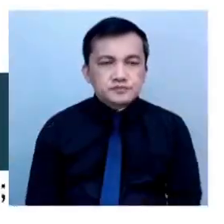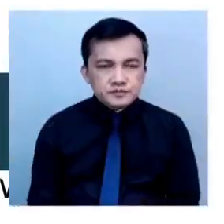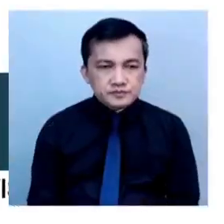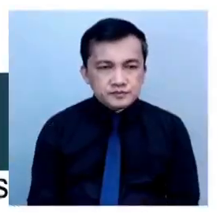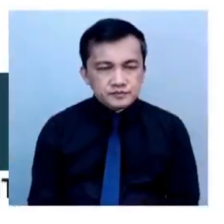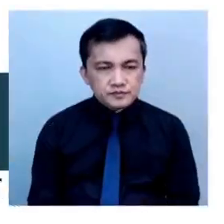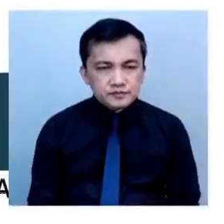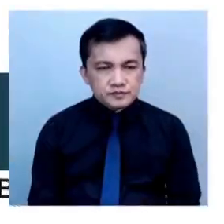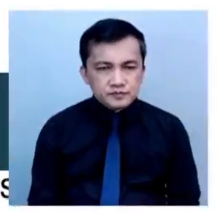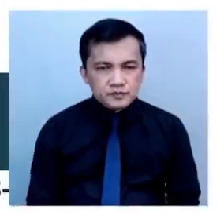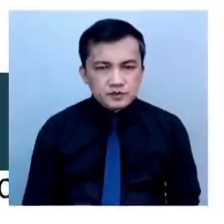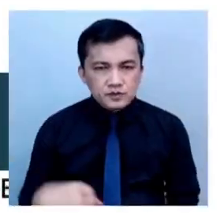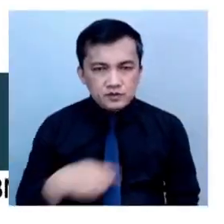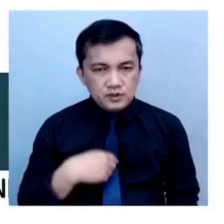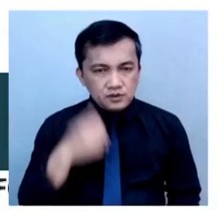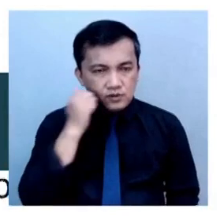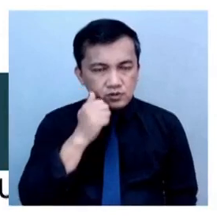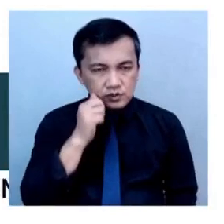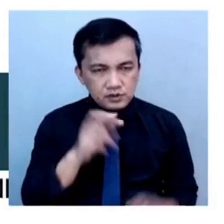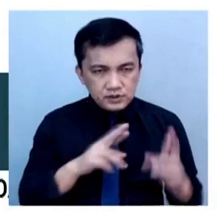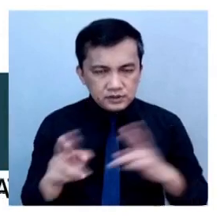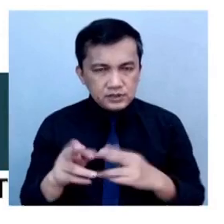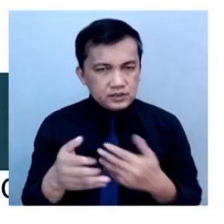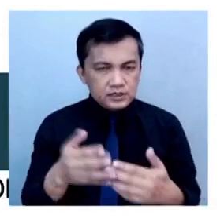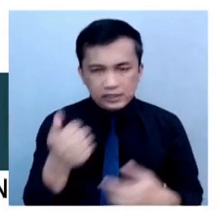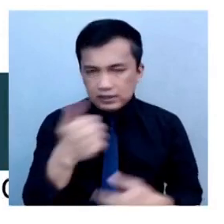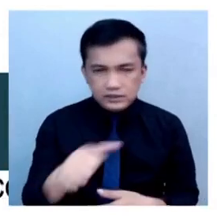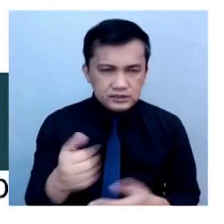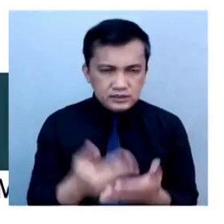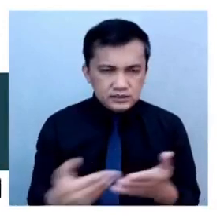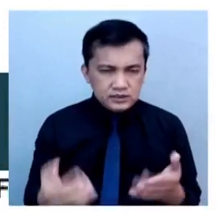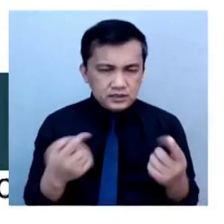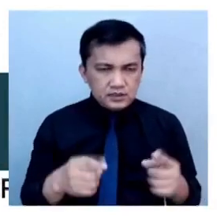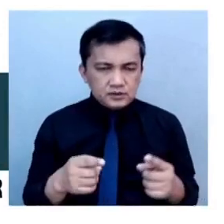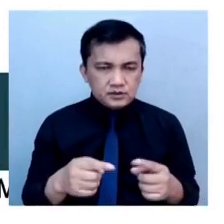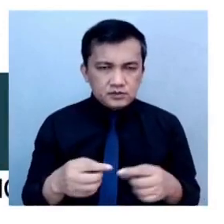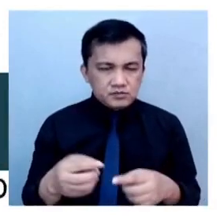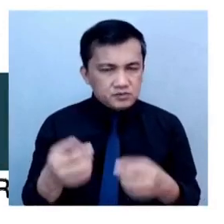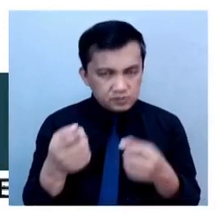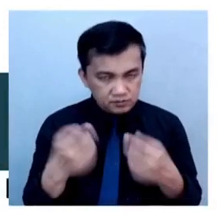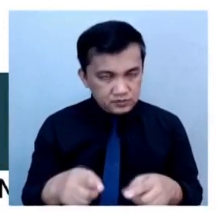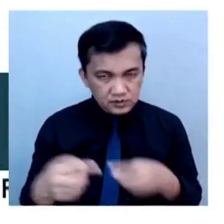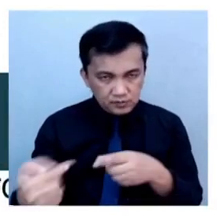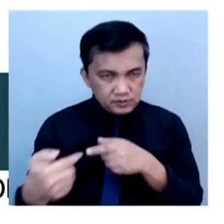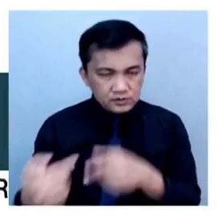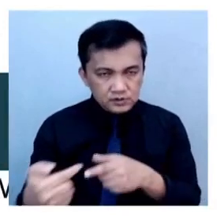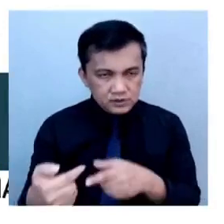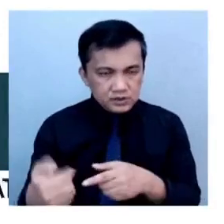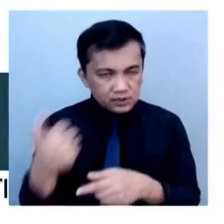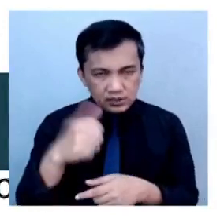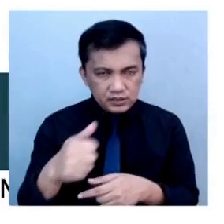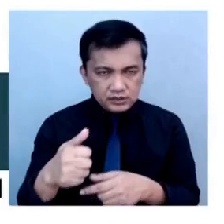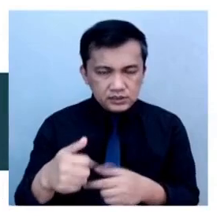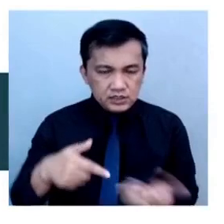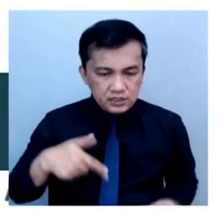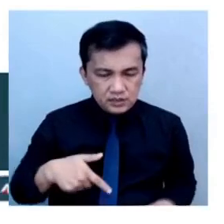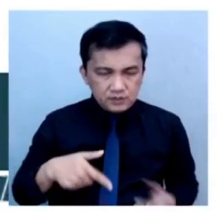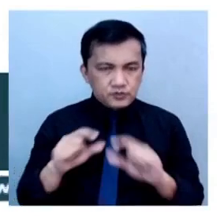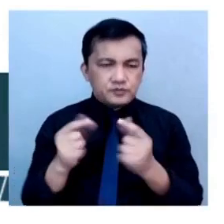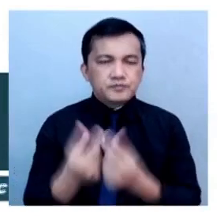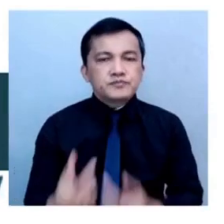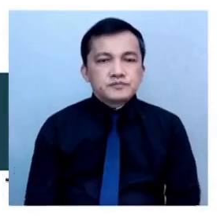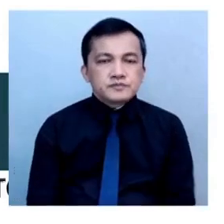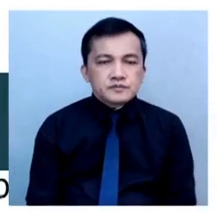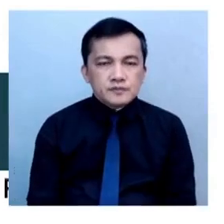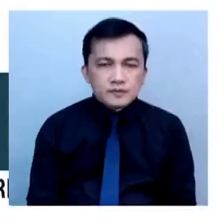We are always ready for any eventuality, for any hostility that may be launched by any armed group. And right